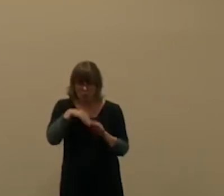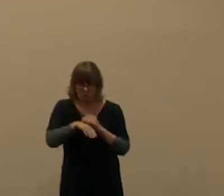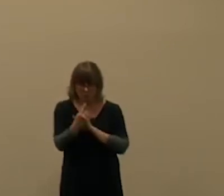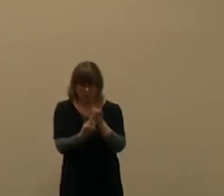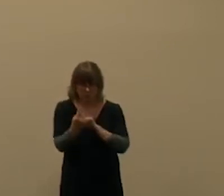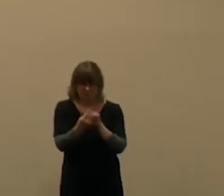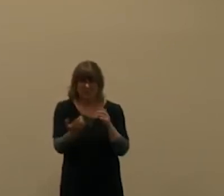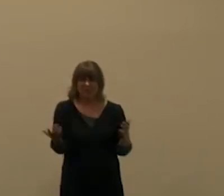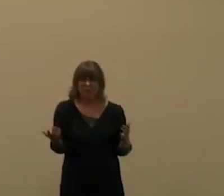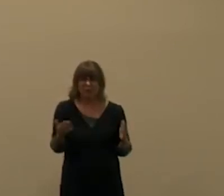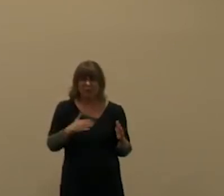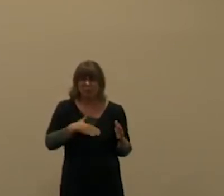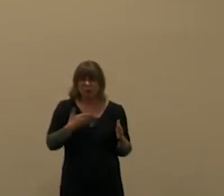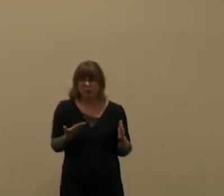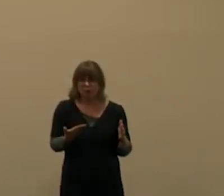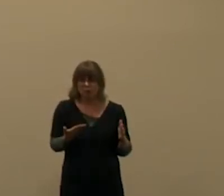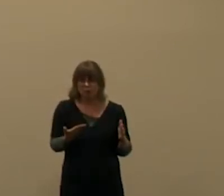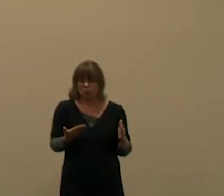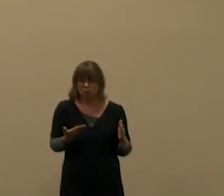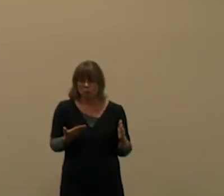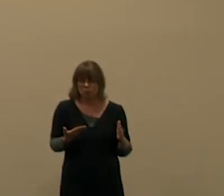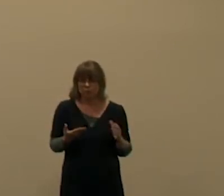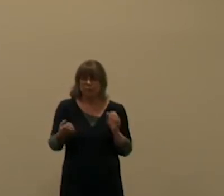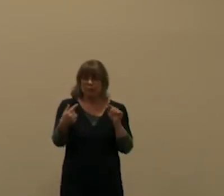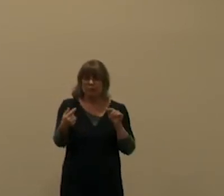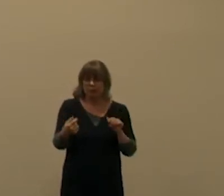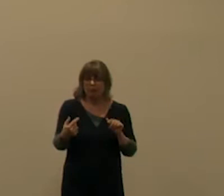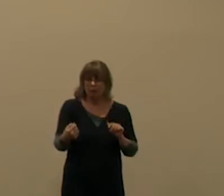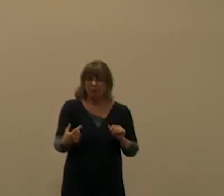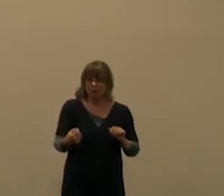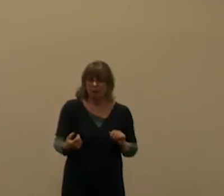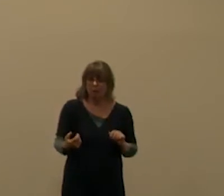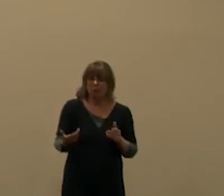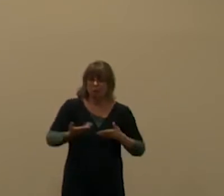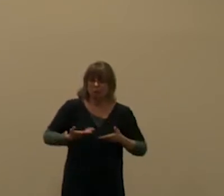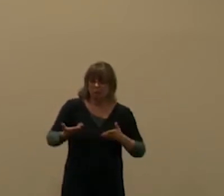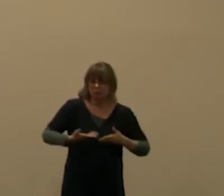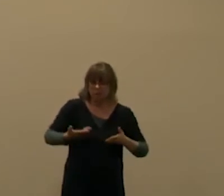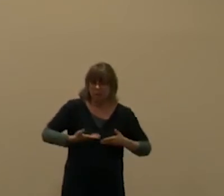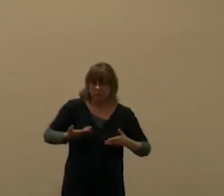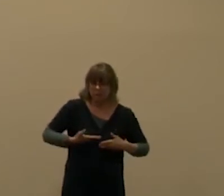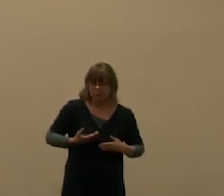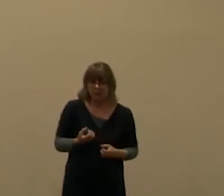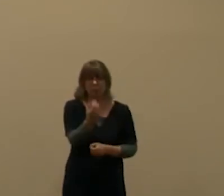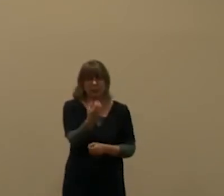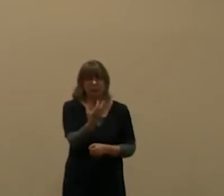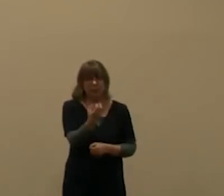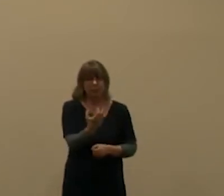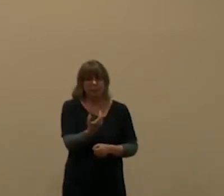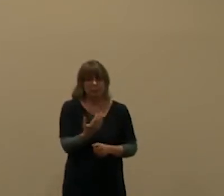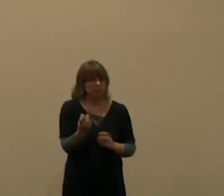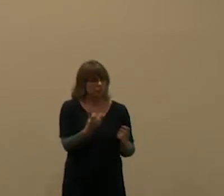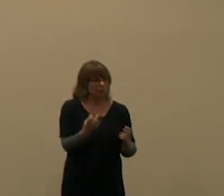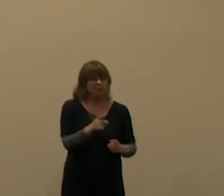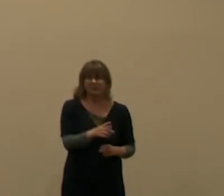but I don't want to get all those emails. Because every time that email comes in, every time you get this little bling, you're